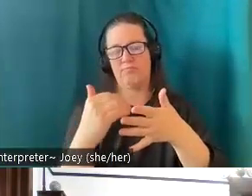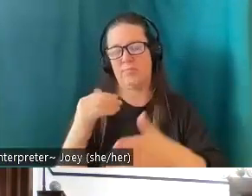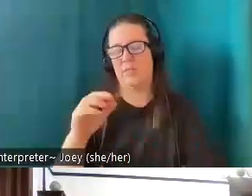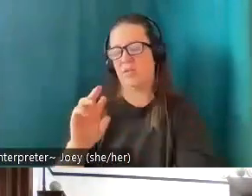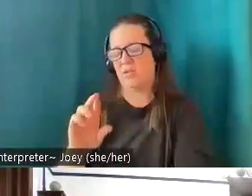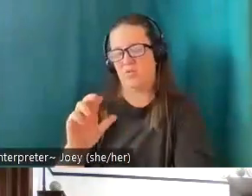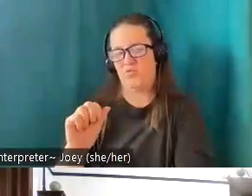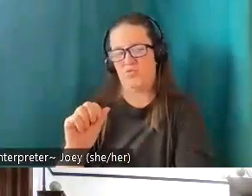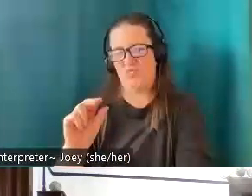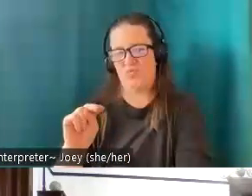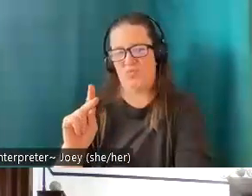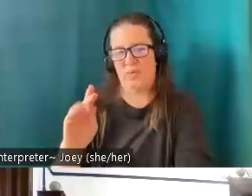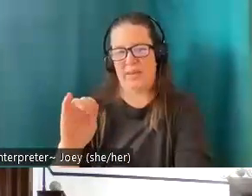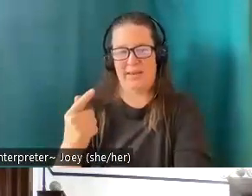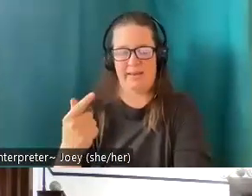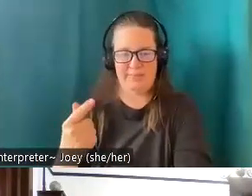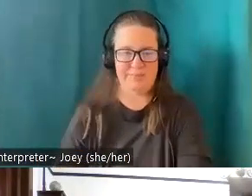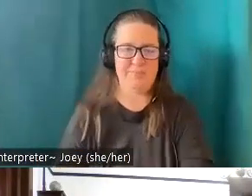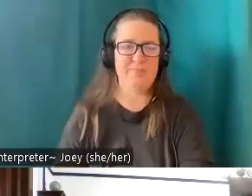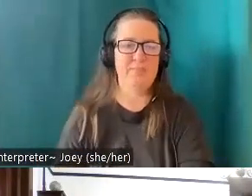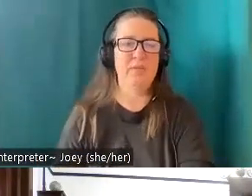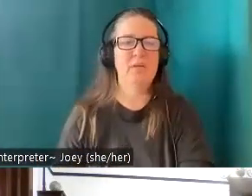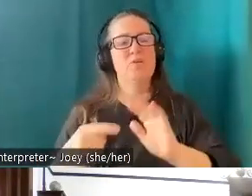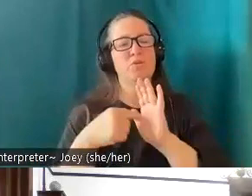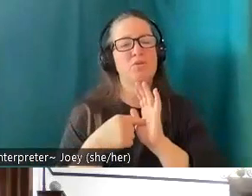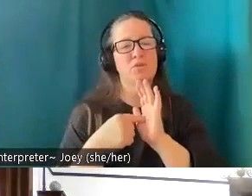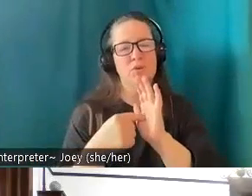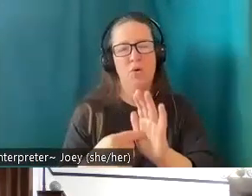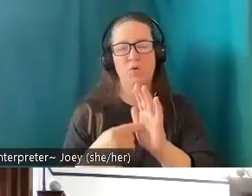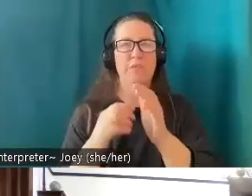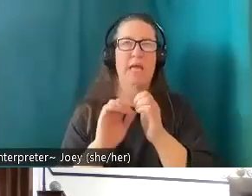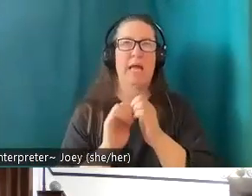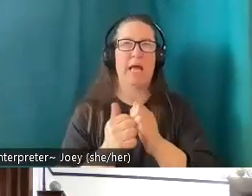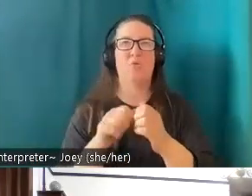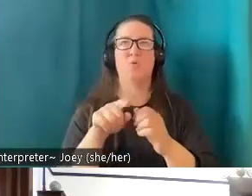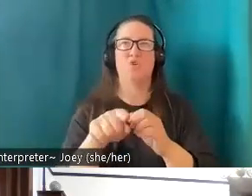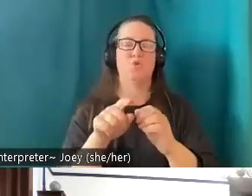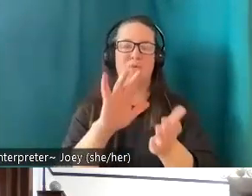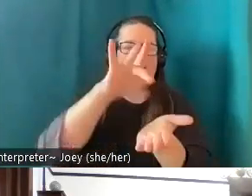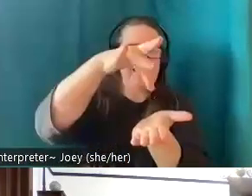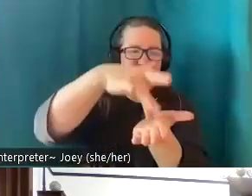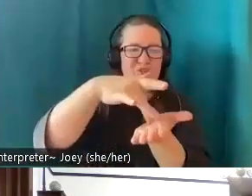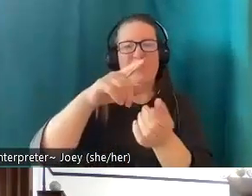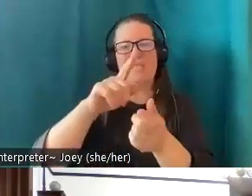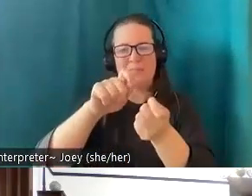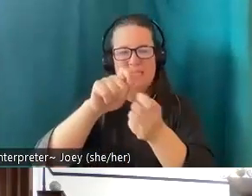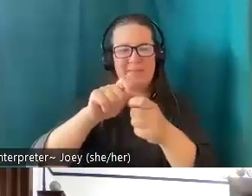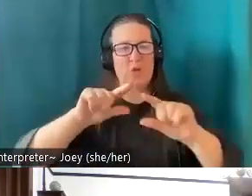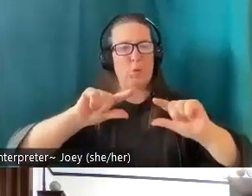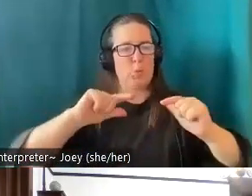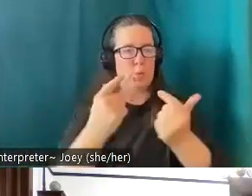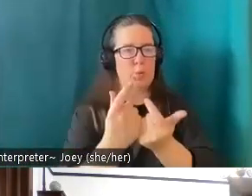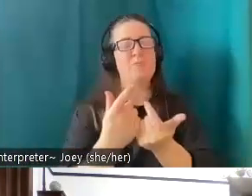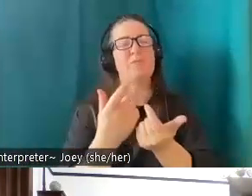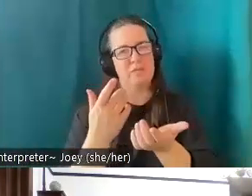your organization centers programming for certain communities. As Michael and Tom mentioned, our hope is to make sure that